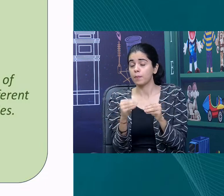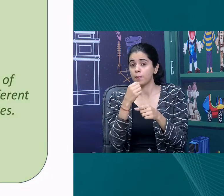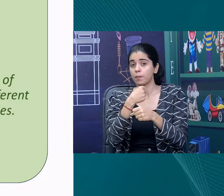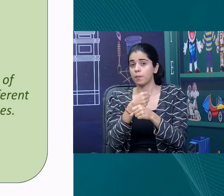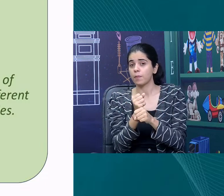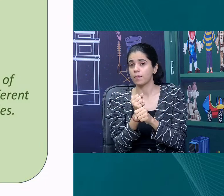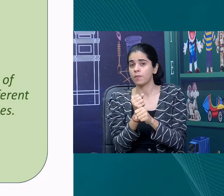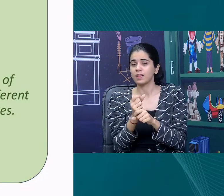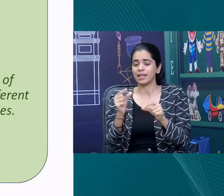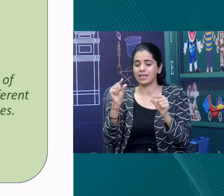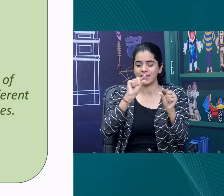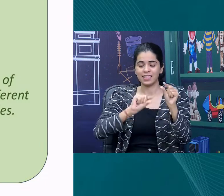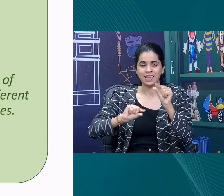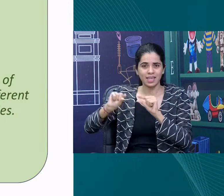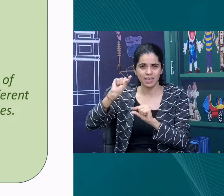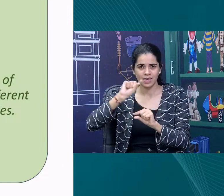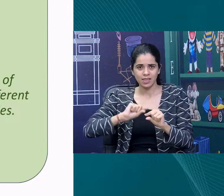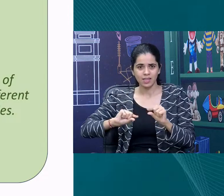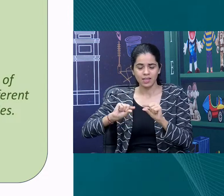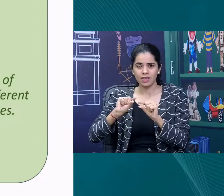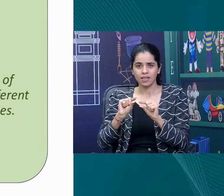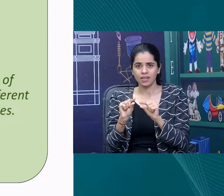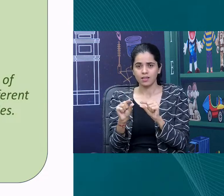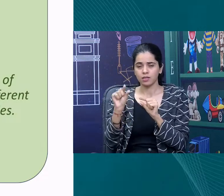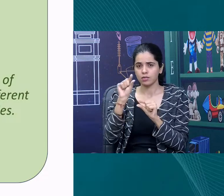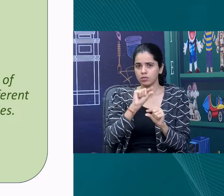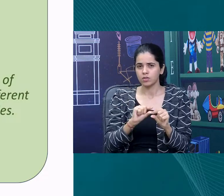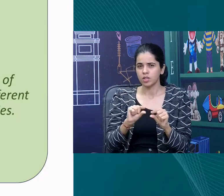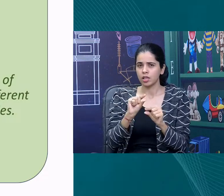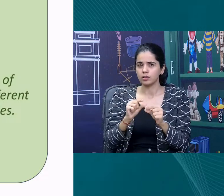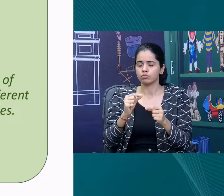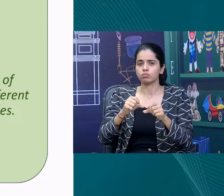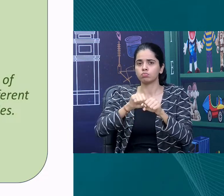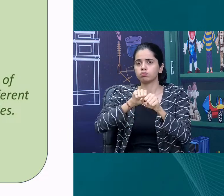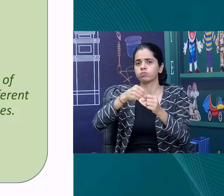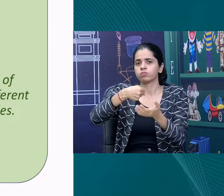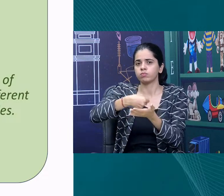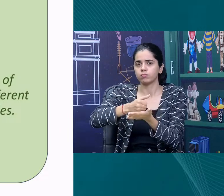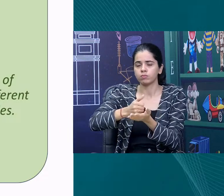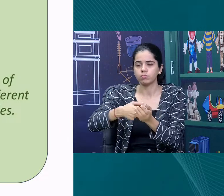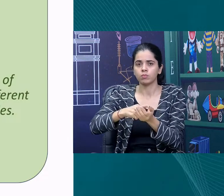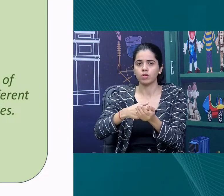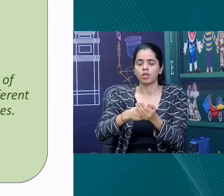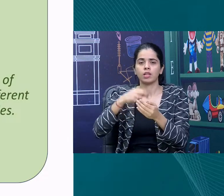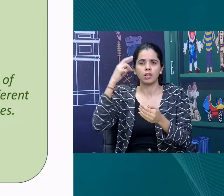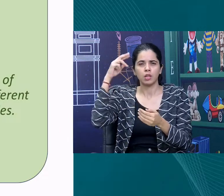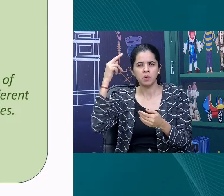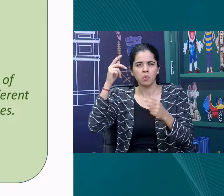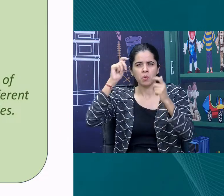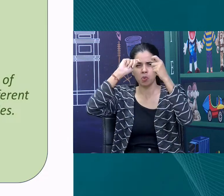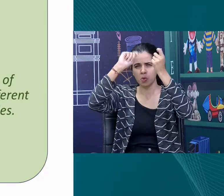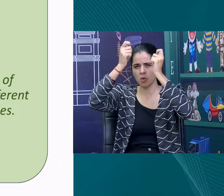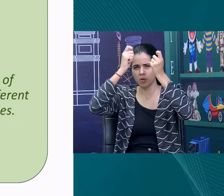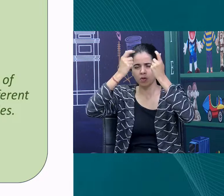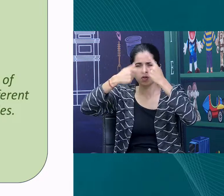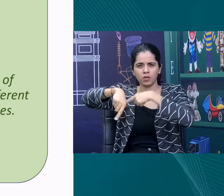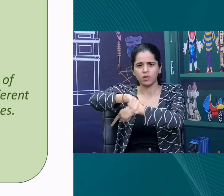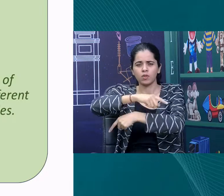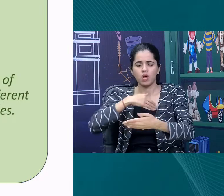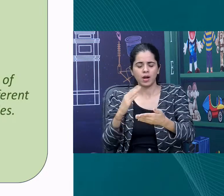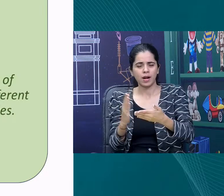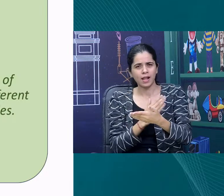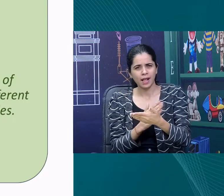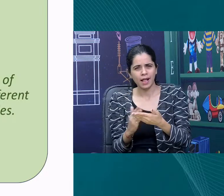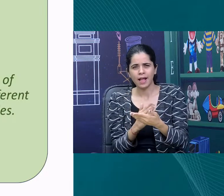I think this is chemistry. So she wanted her to do a structural formula, classify, role play, write a music, rap